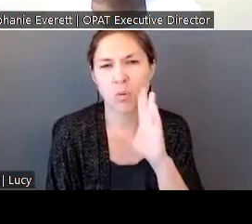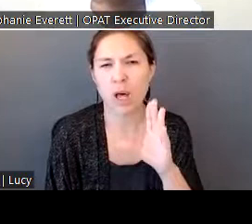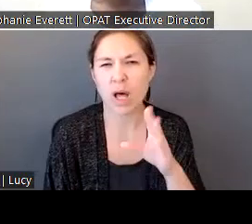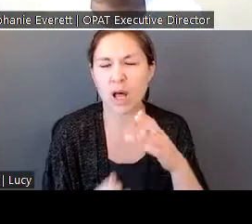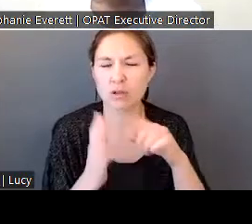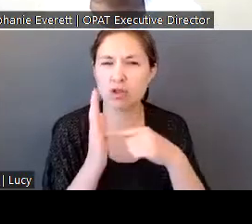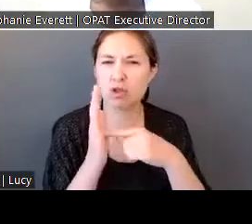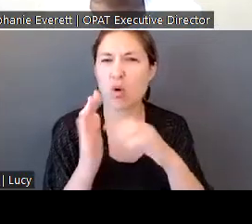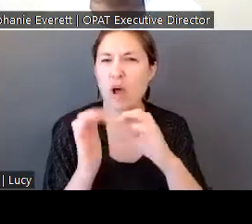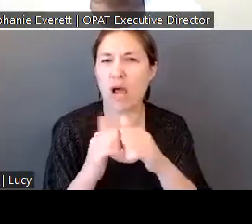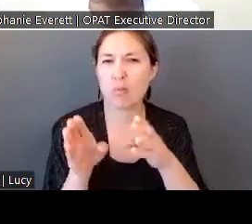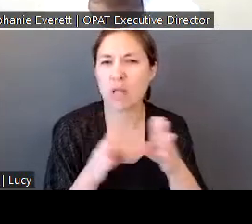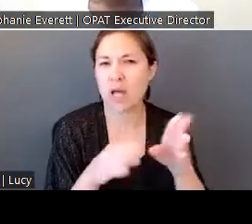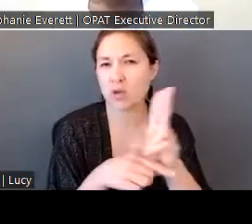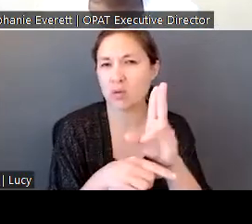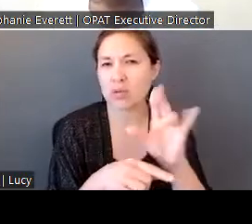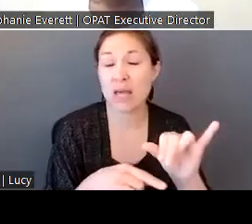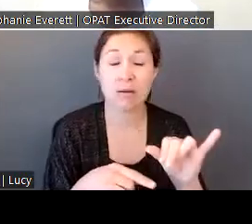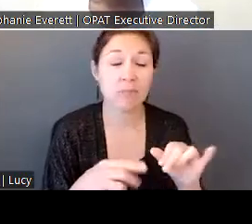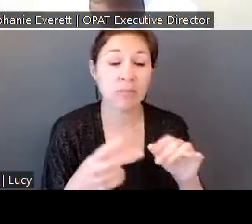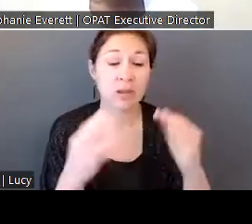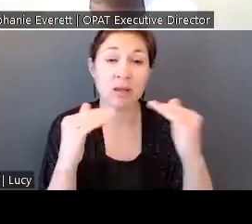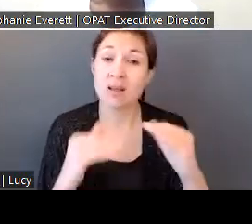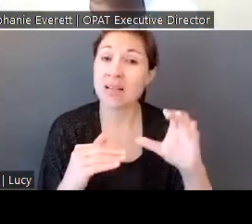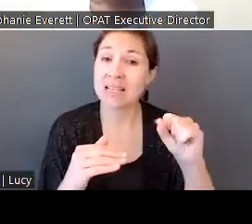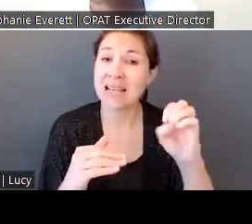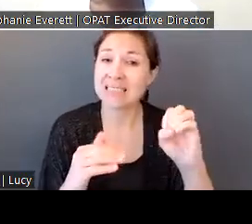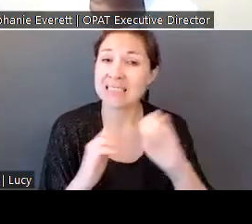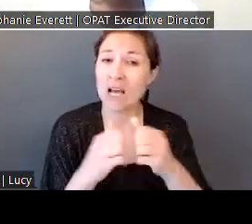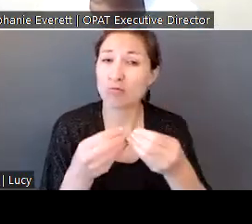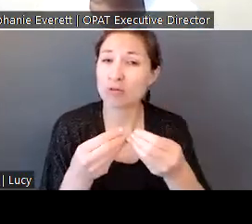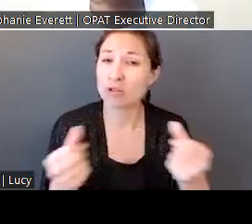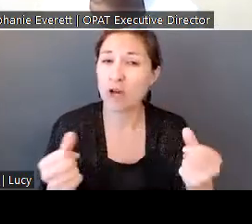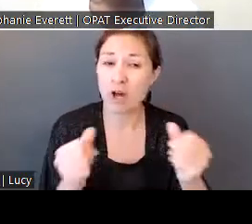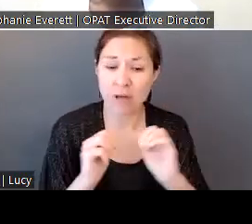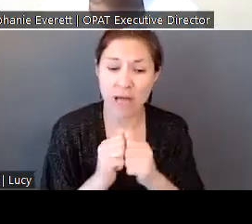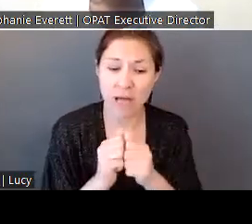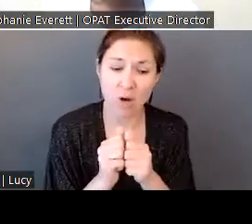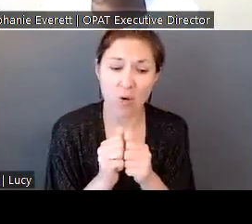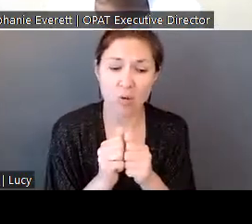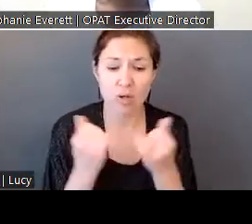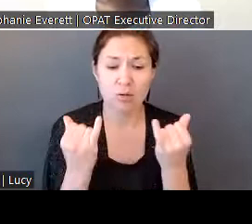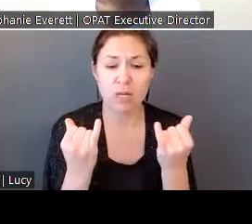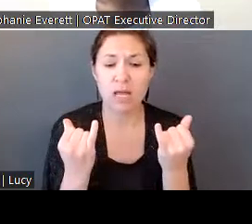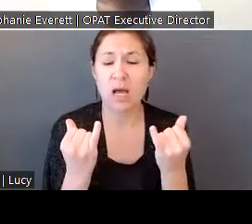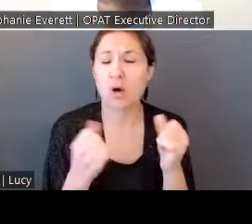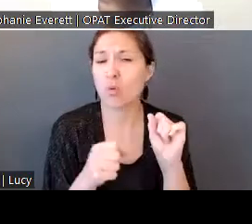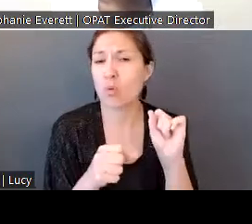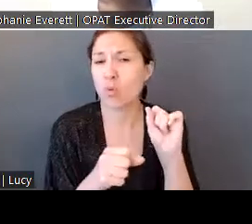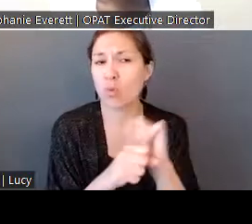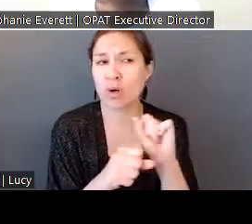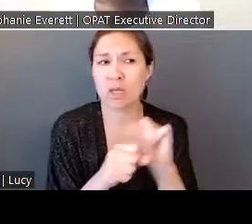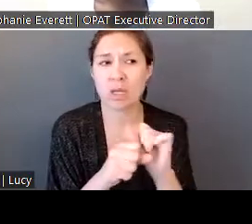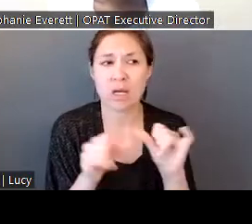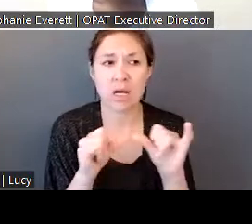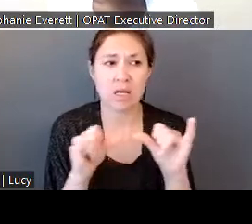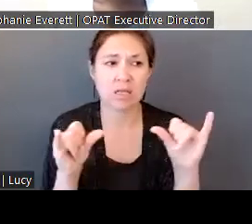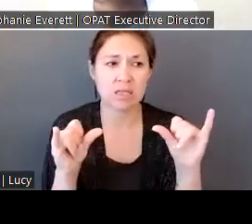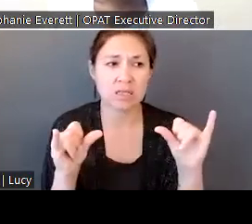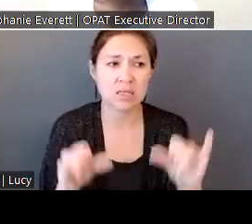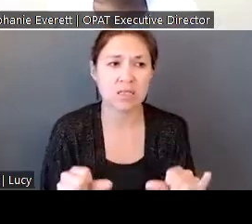that, we are working right now on a system. We don't have one, so